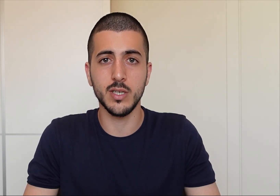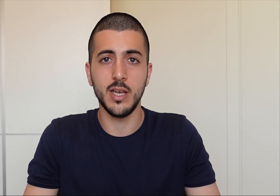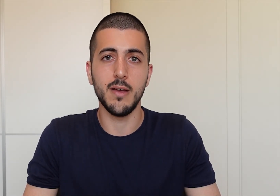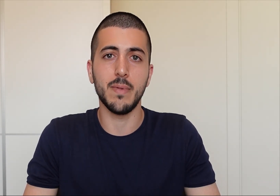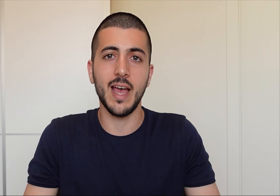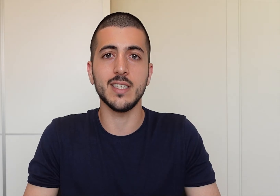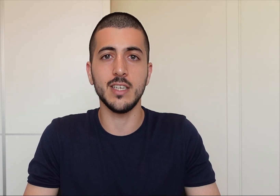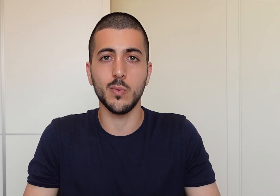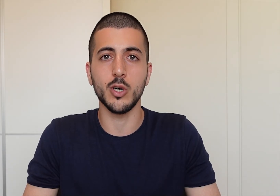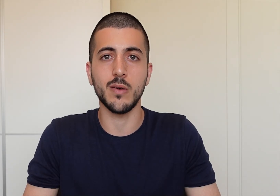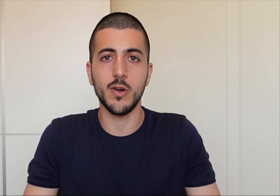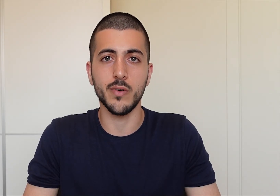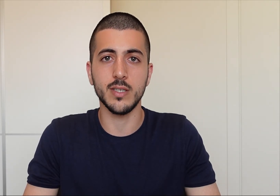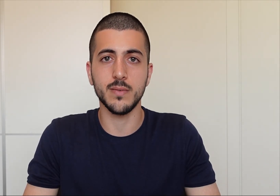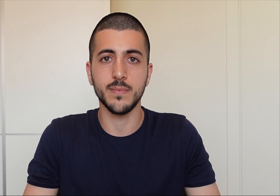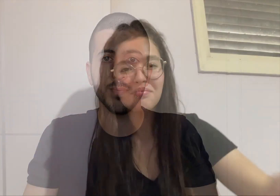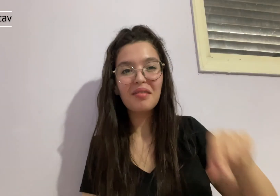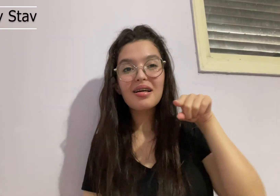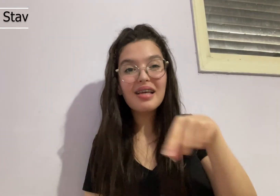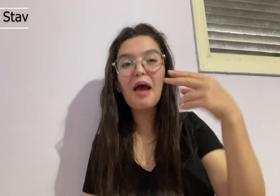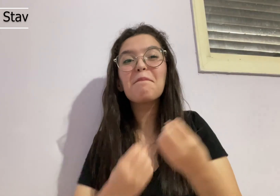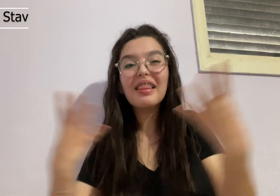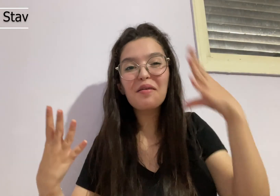videos, but that is still a work in progress. them as